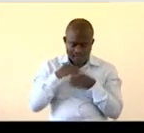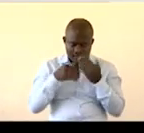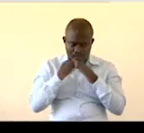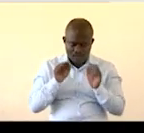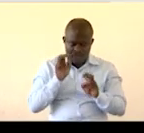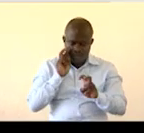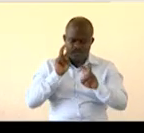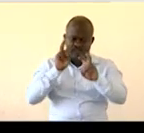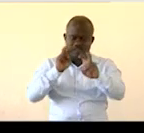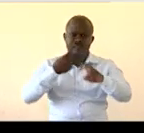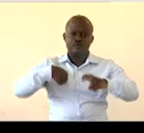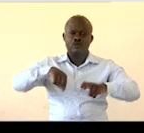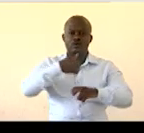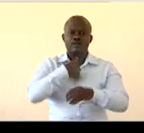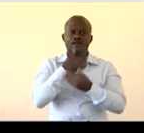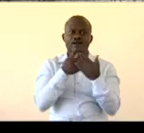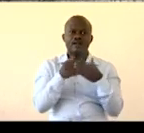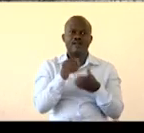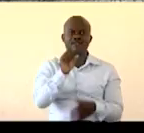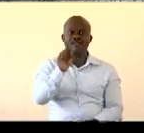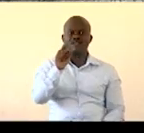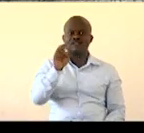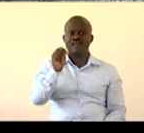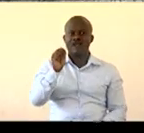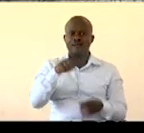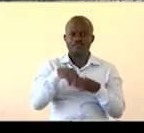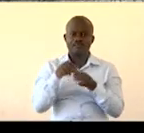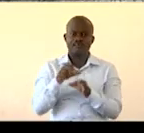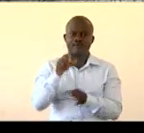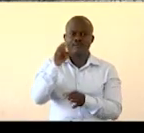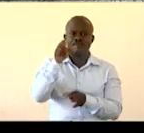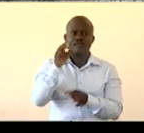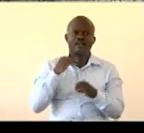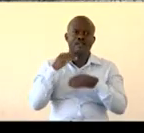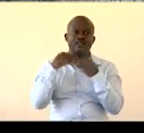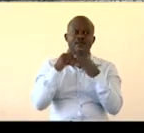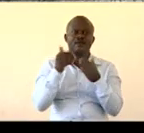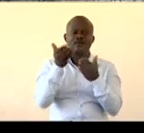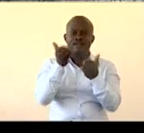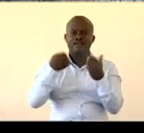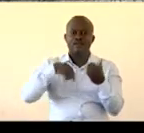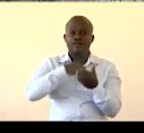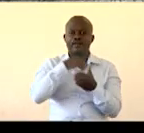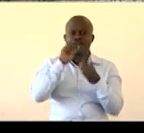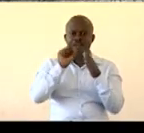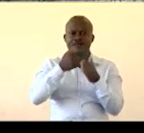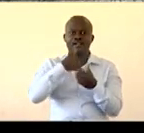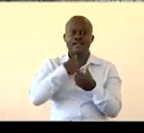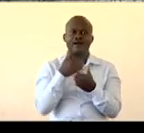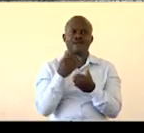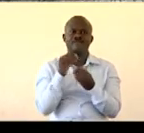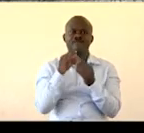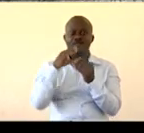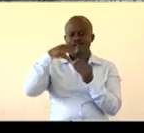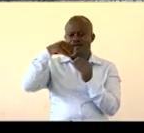we have the stem. Then here we can have